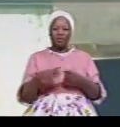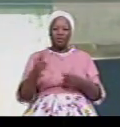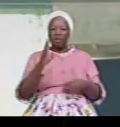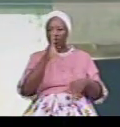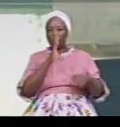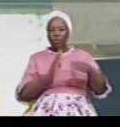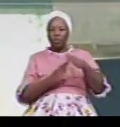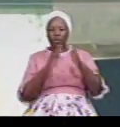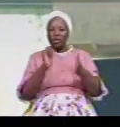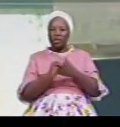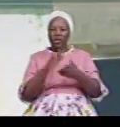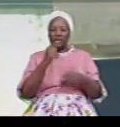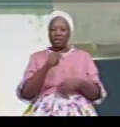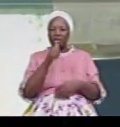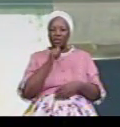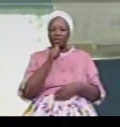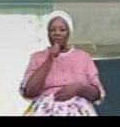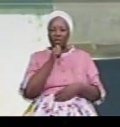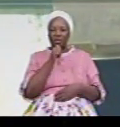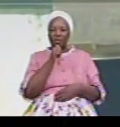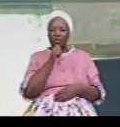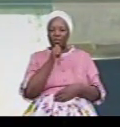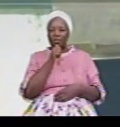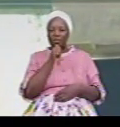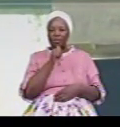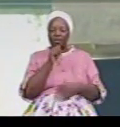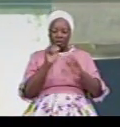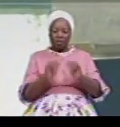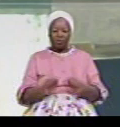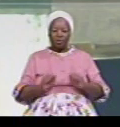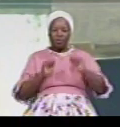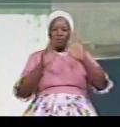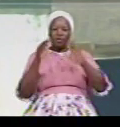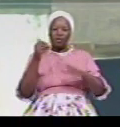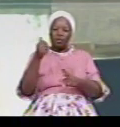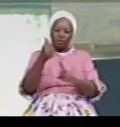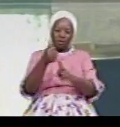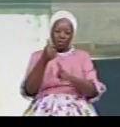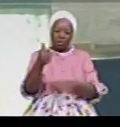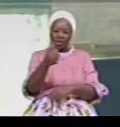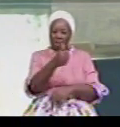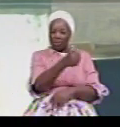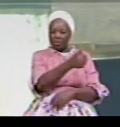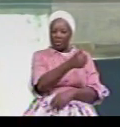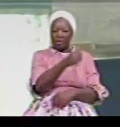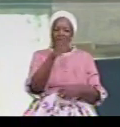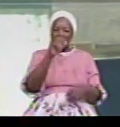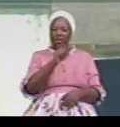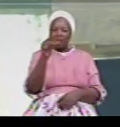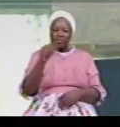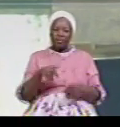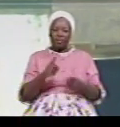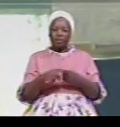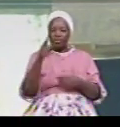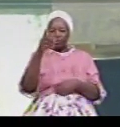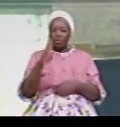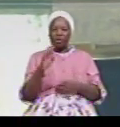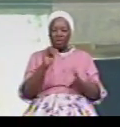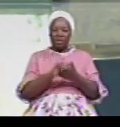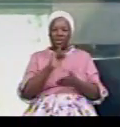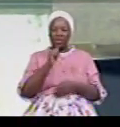the secret. Submit yourselves therefore to God. That's the